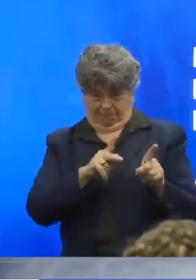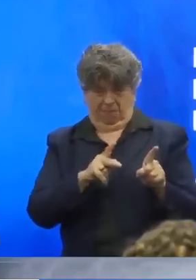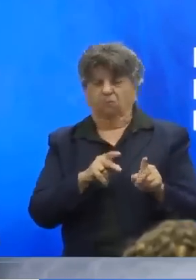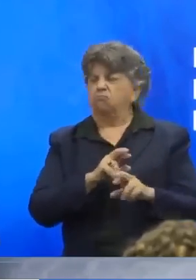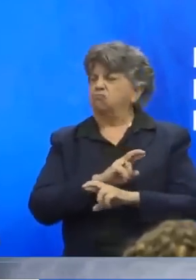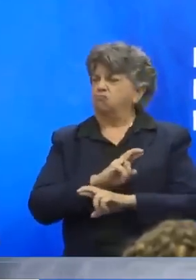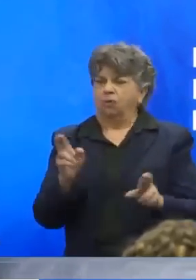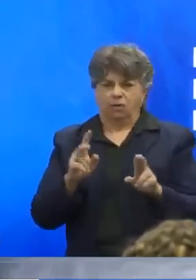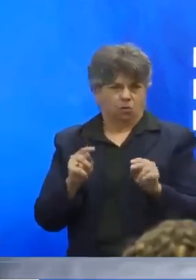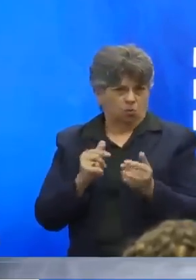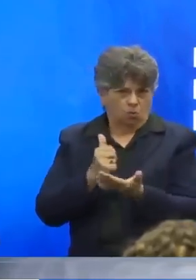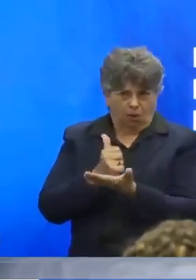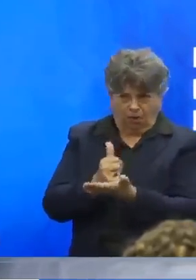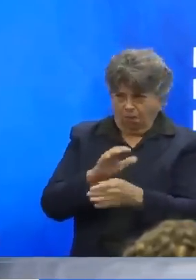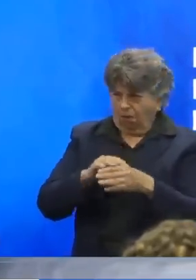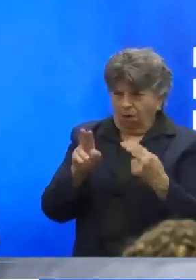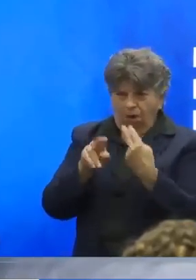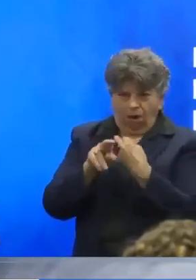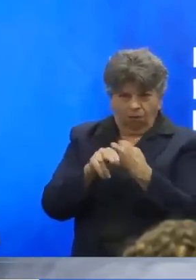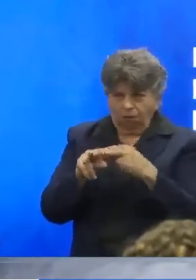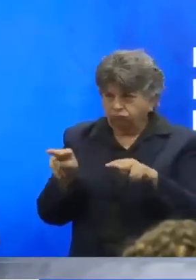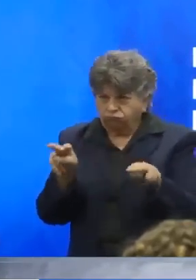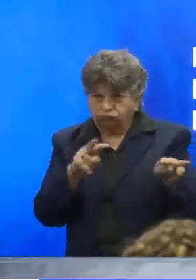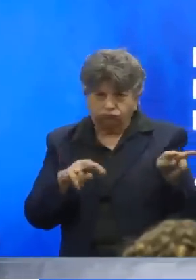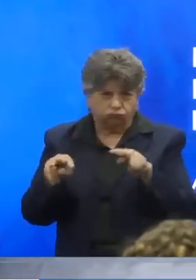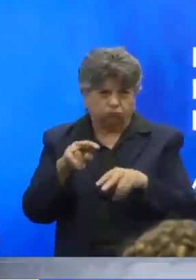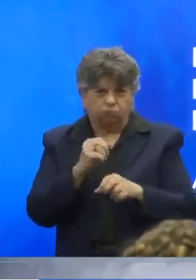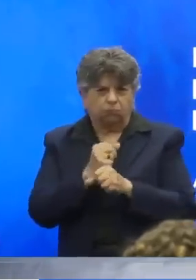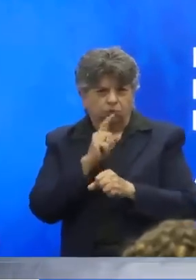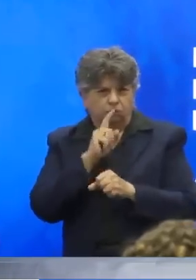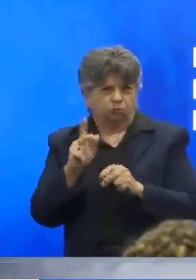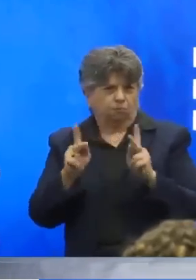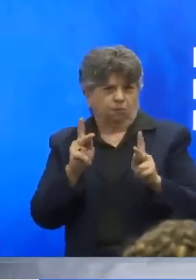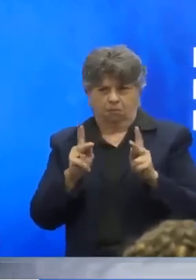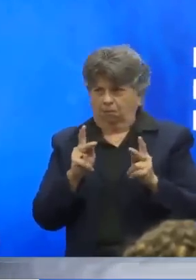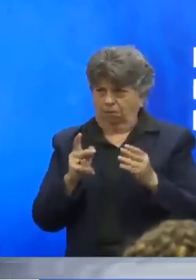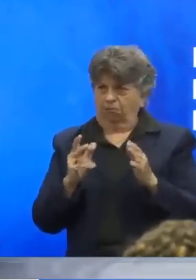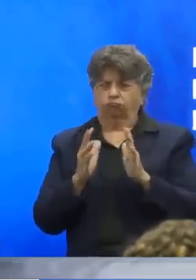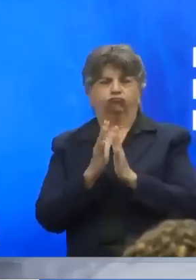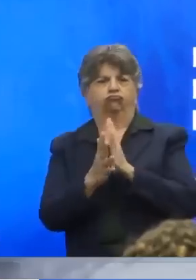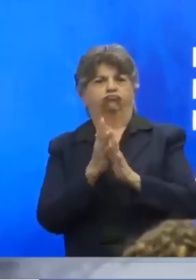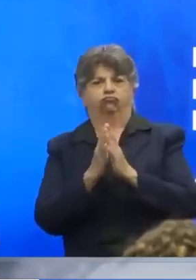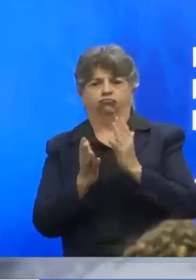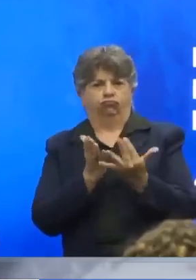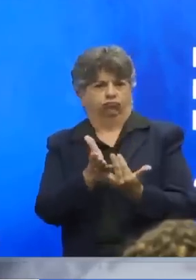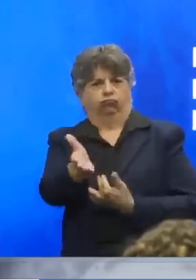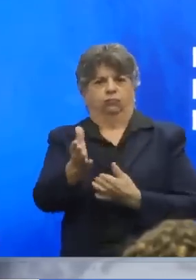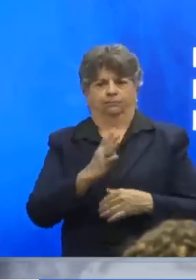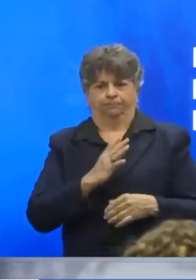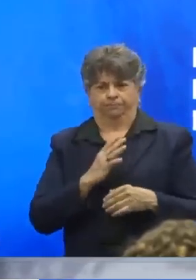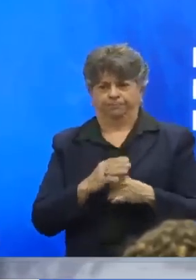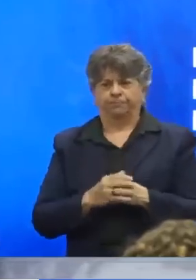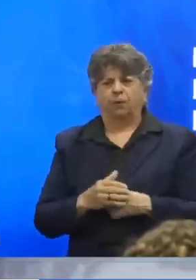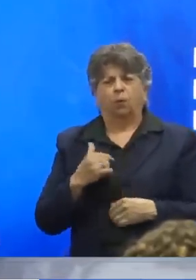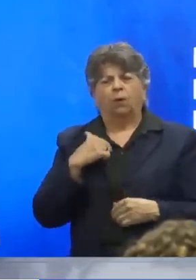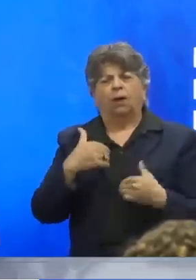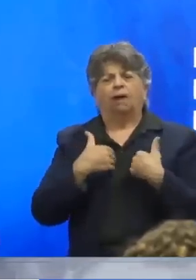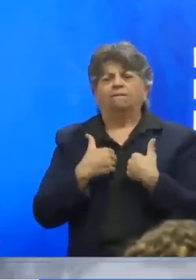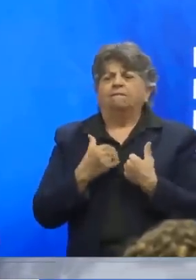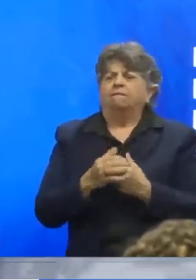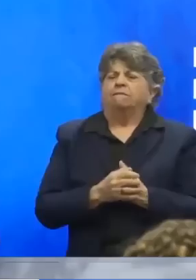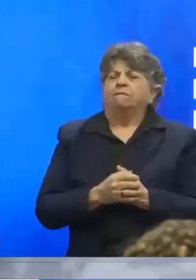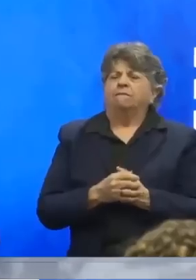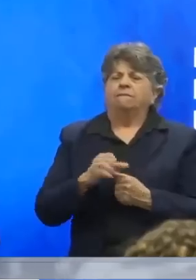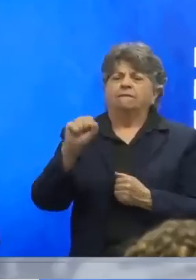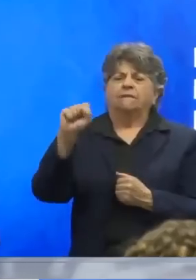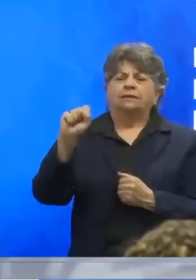be assisting in the storm aftermath. We do have the Starlink internet that we used a lot after Hurricane